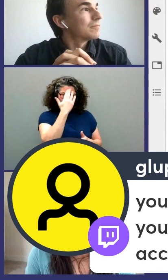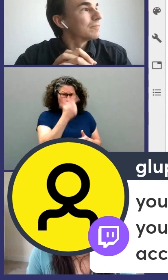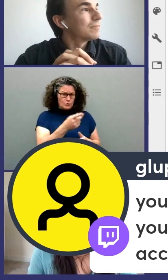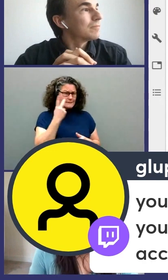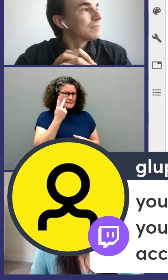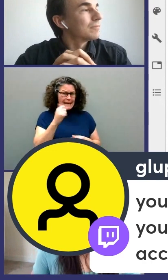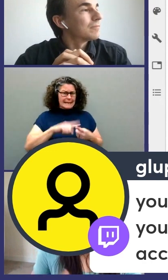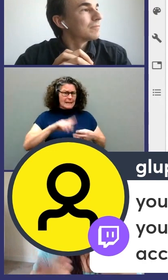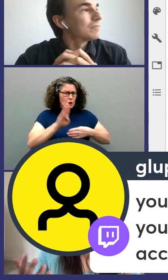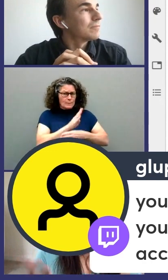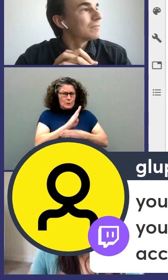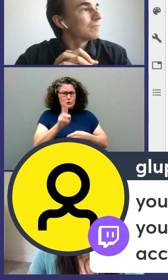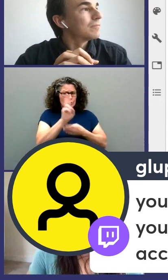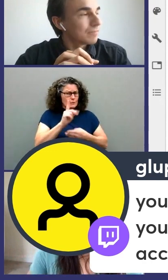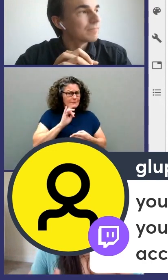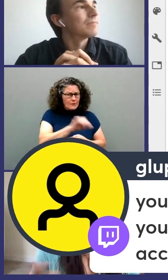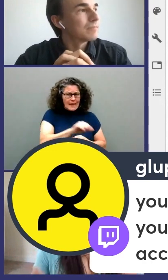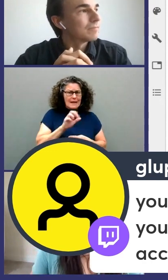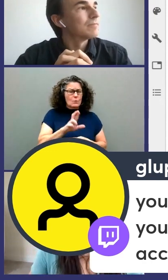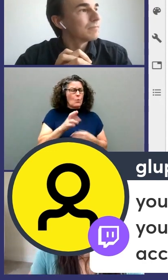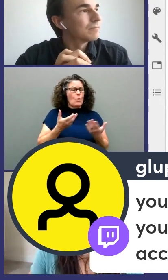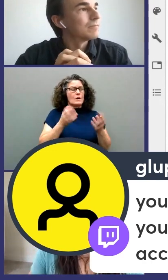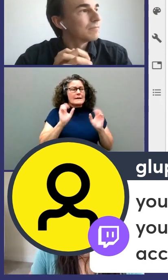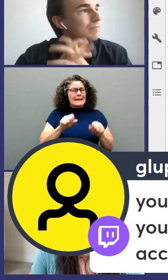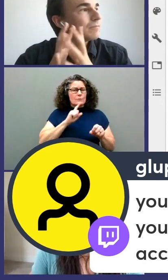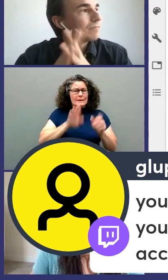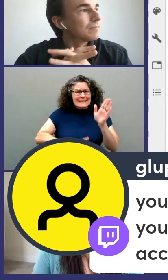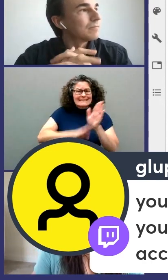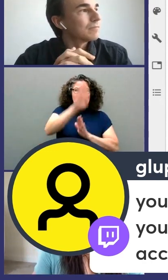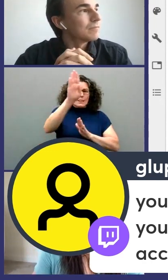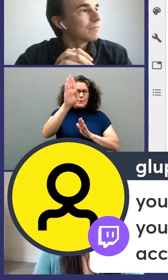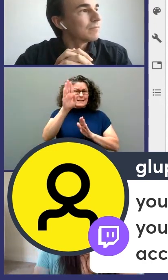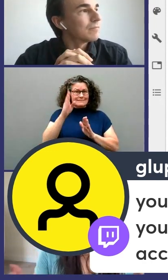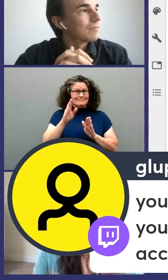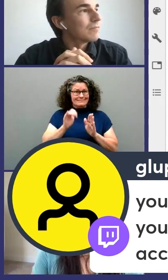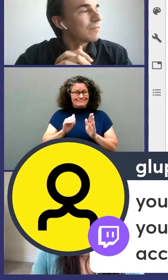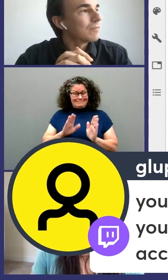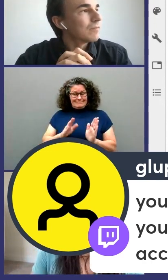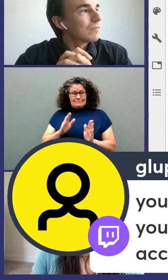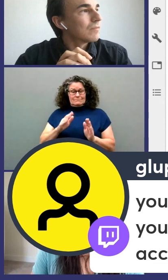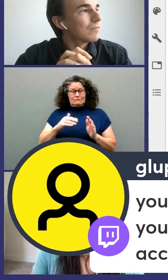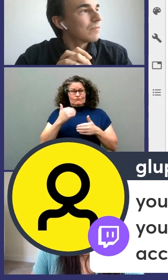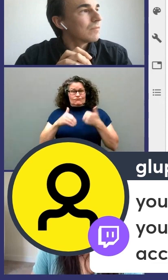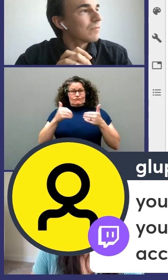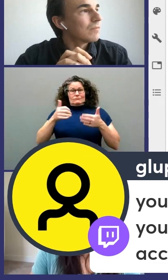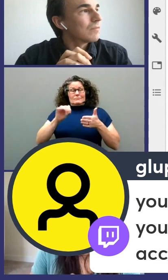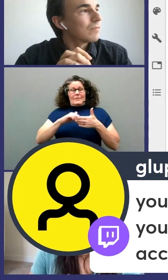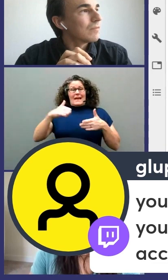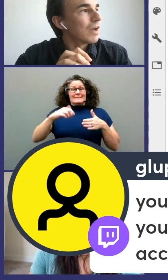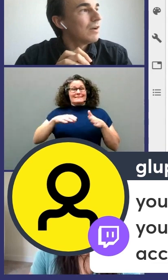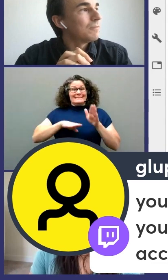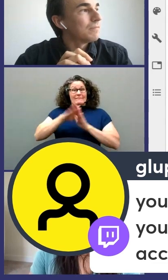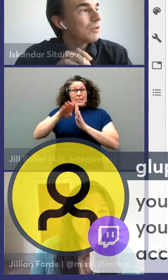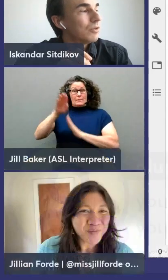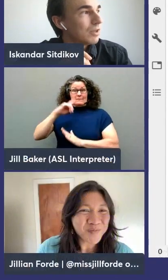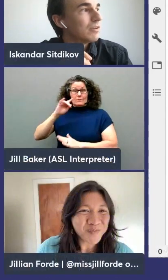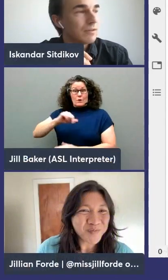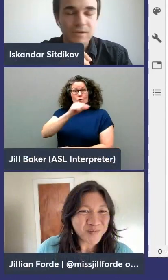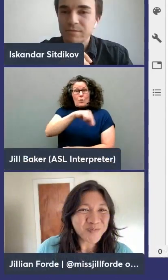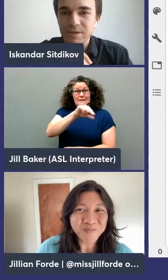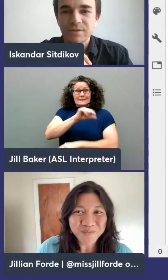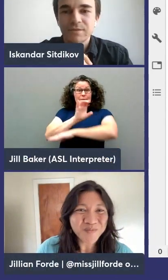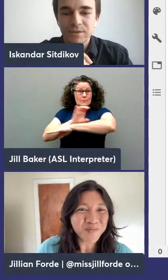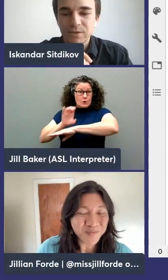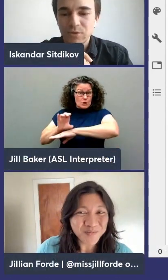seen or that can really accelerate the development of quantum computers. And okay,